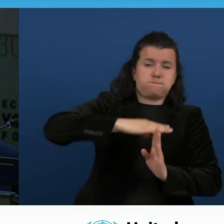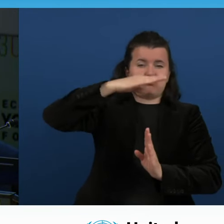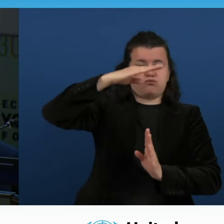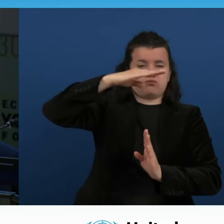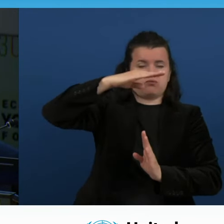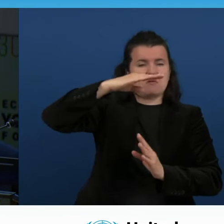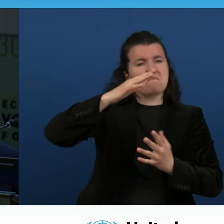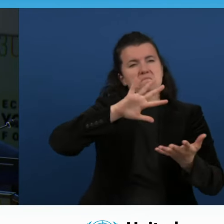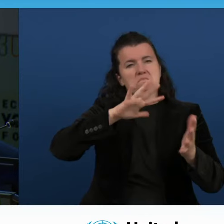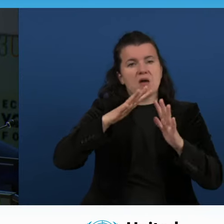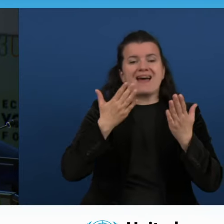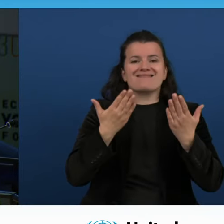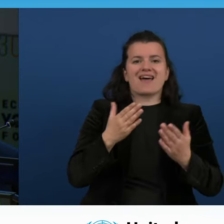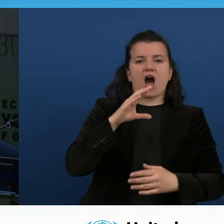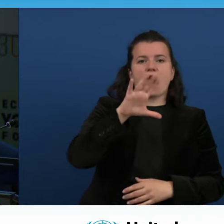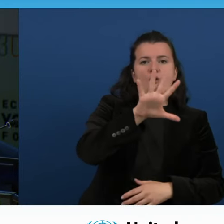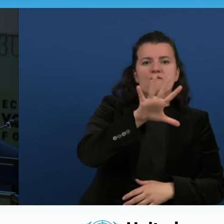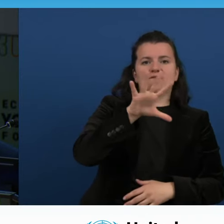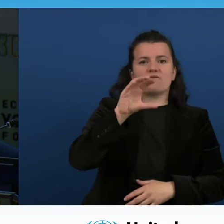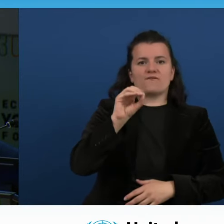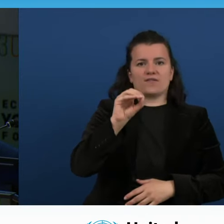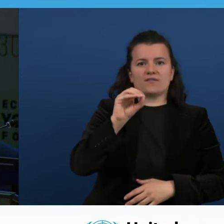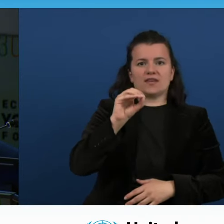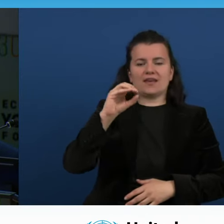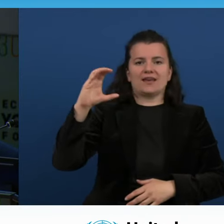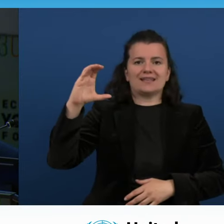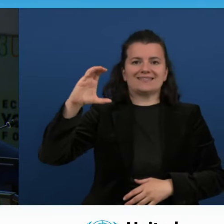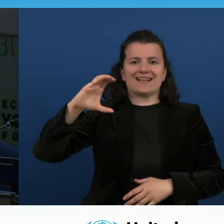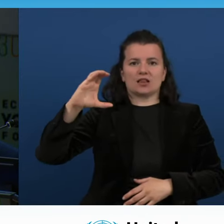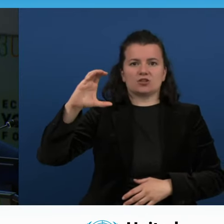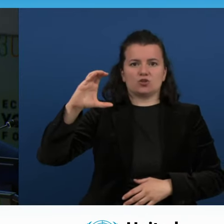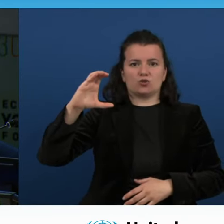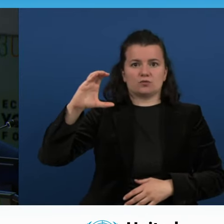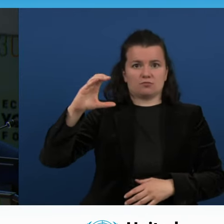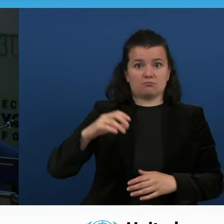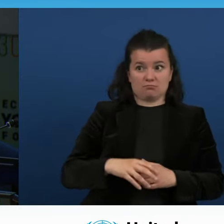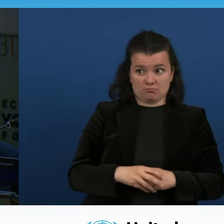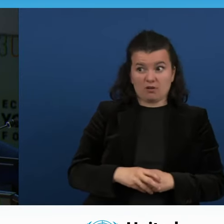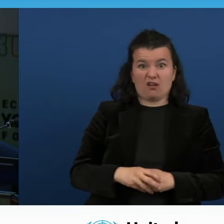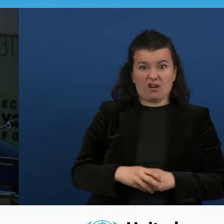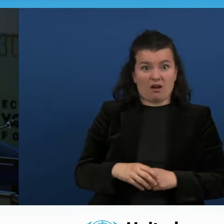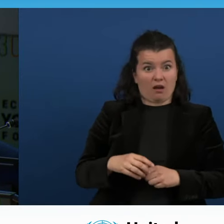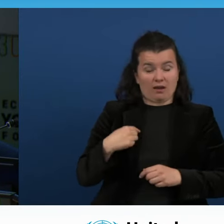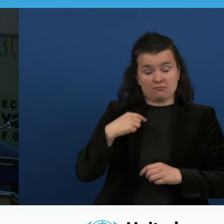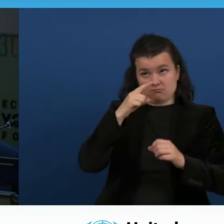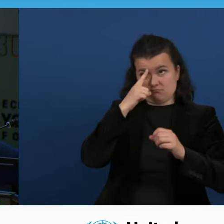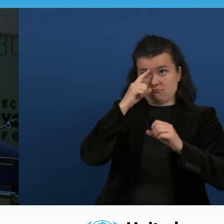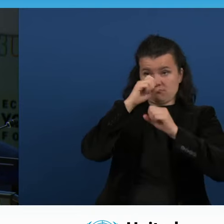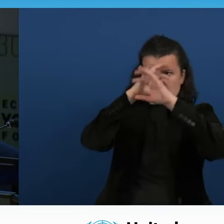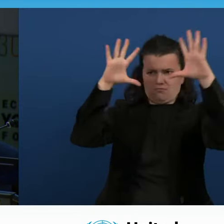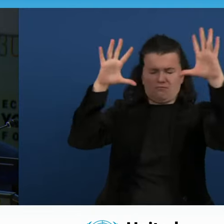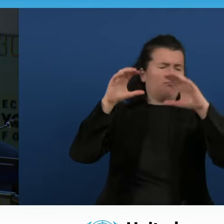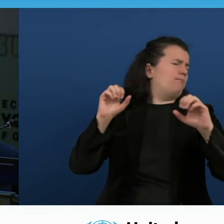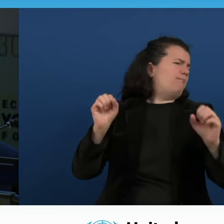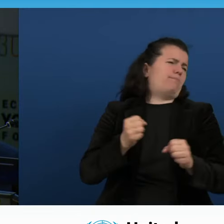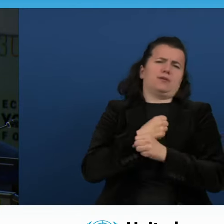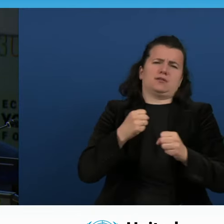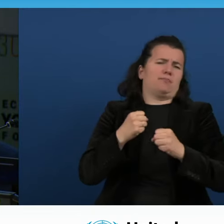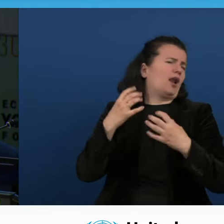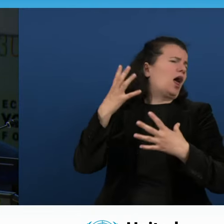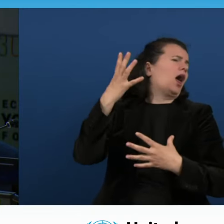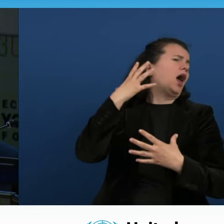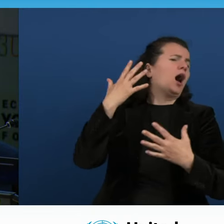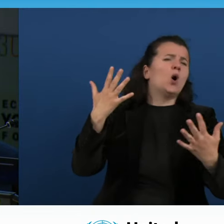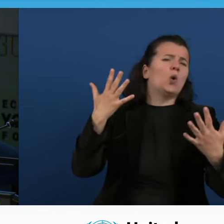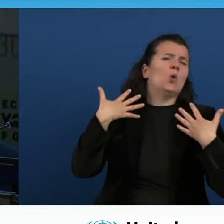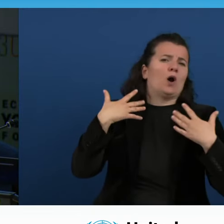you, you would consider that unlivable, and that's the case for us as well, and it kills hundreds of people weekly. So this